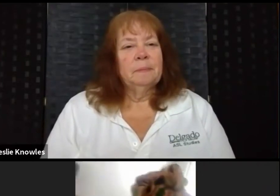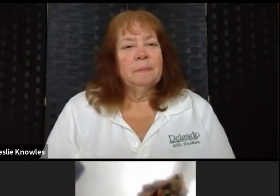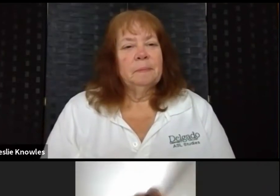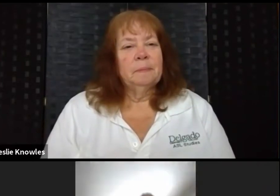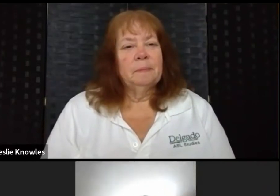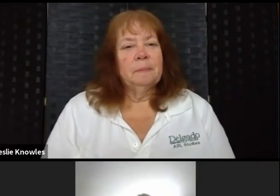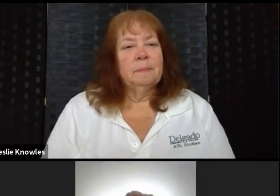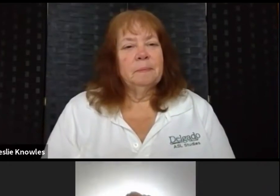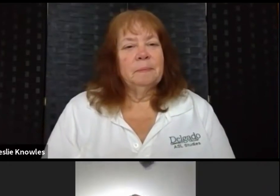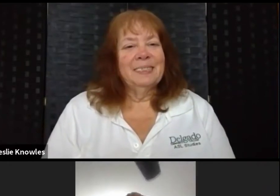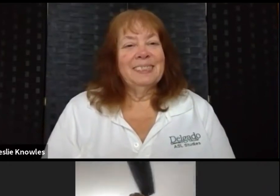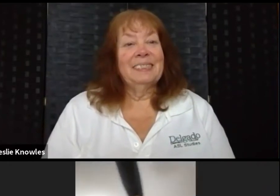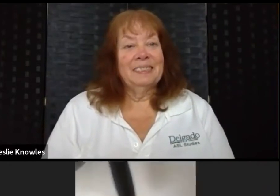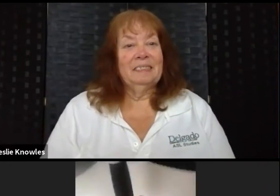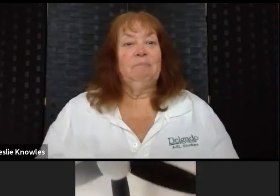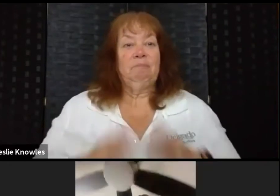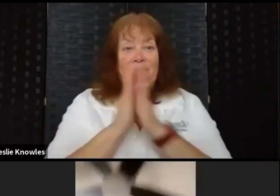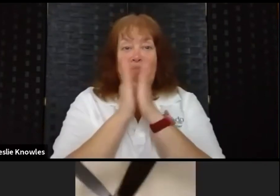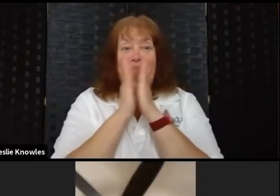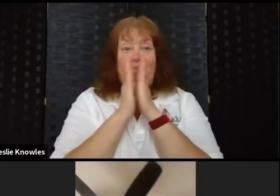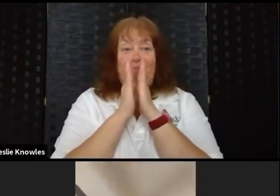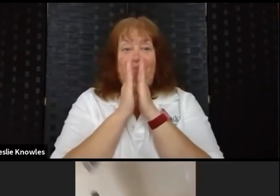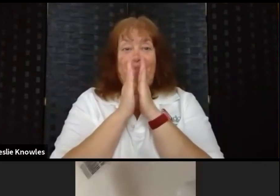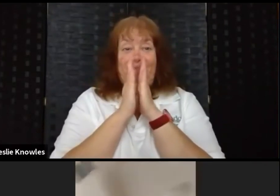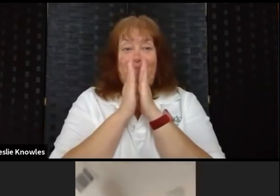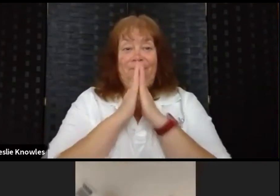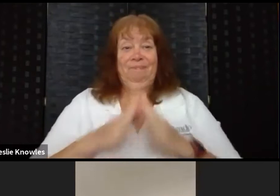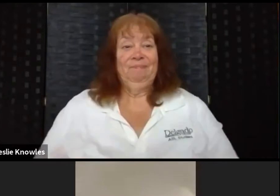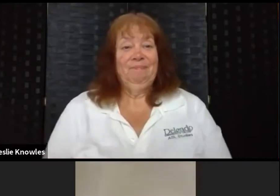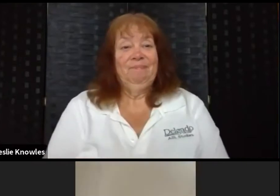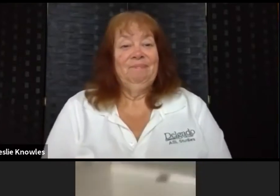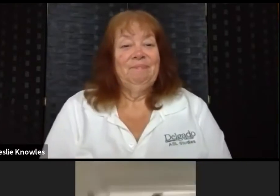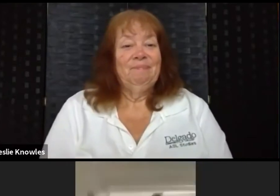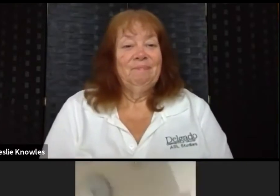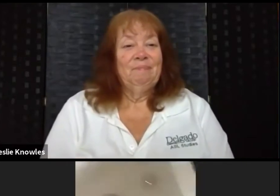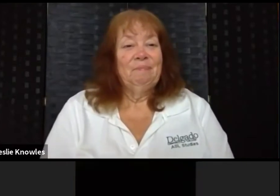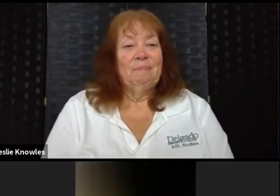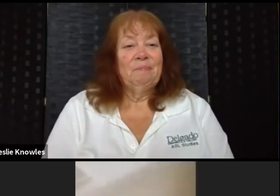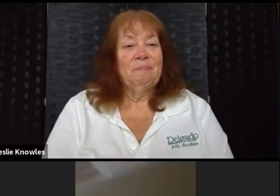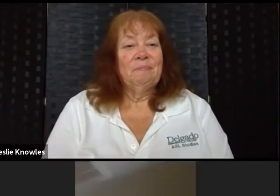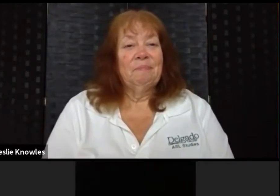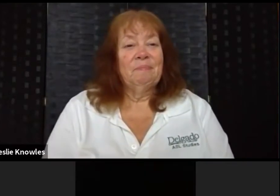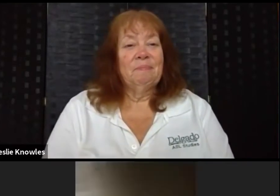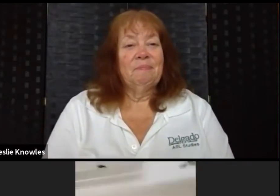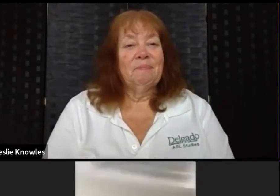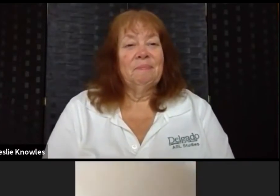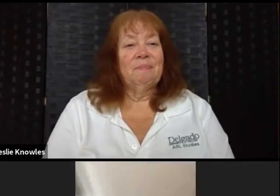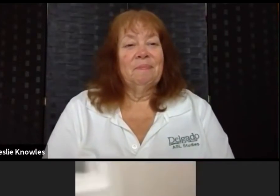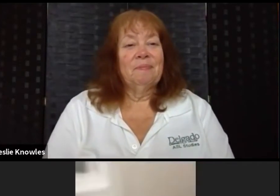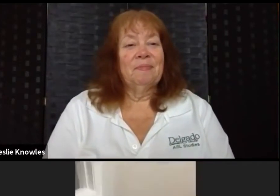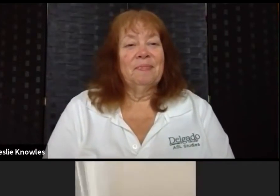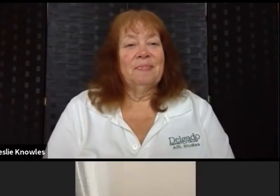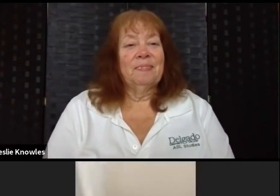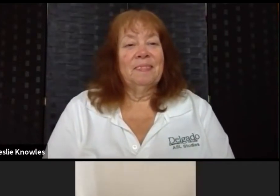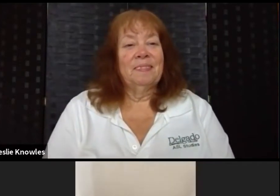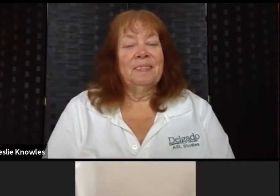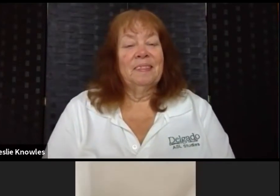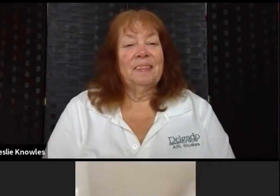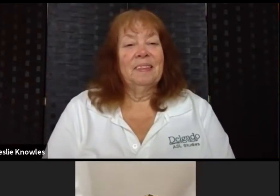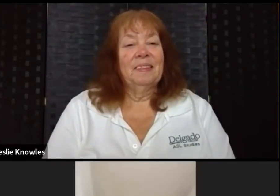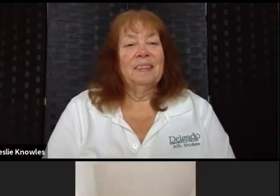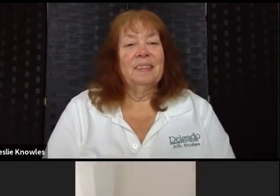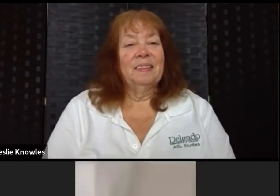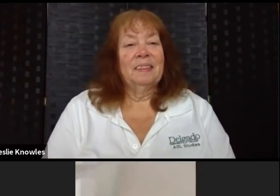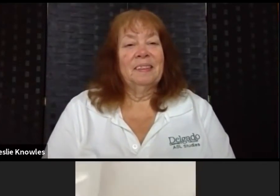made a 3.3. I took it twice, and I took it 3 times. The first 2 times I made a 3.3. The second time I